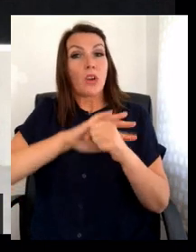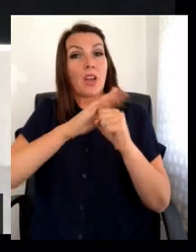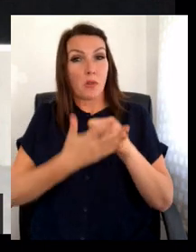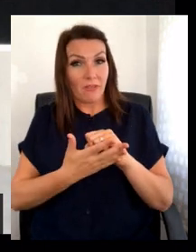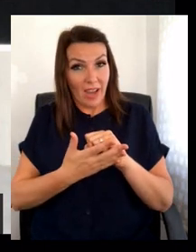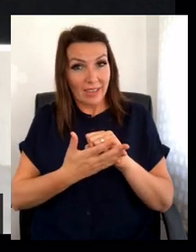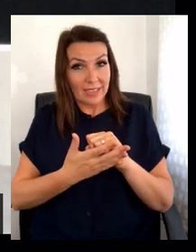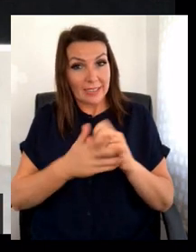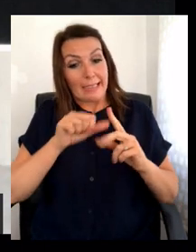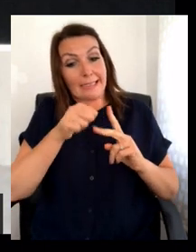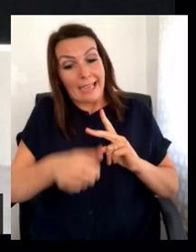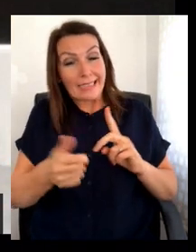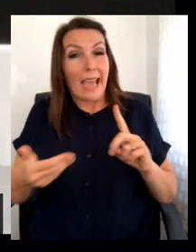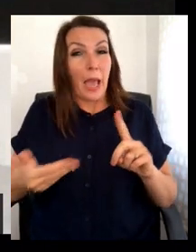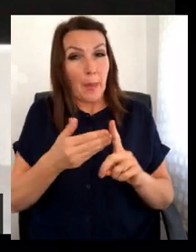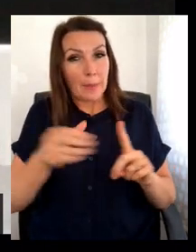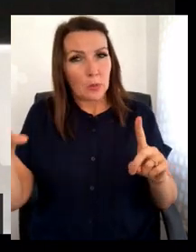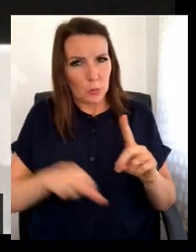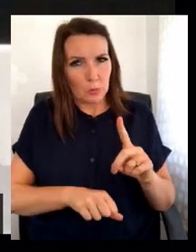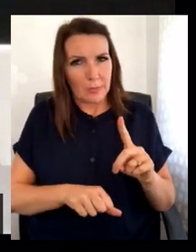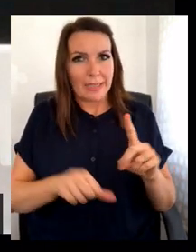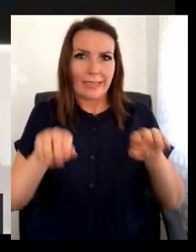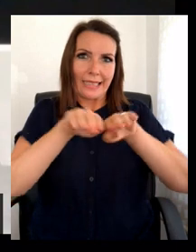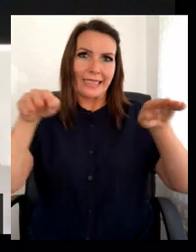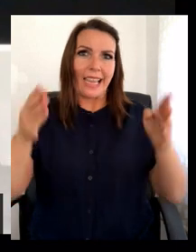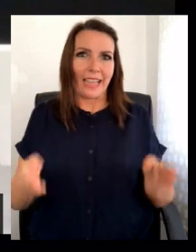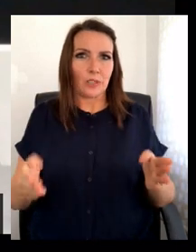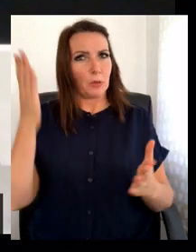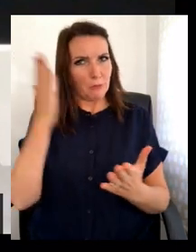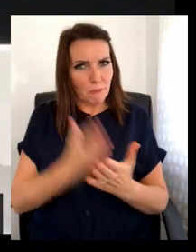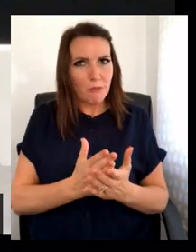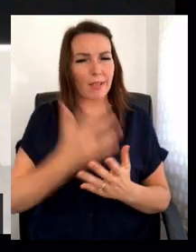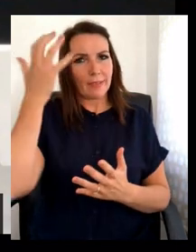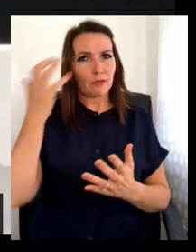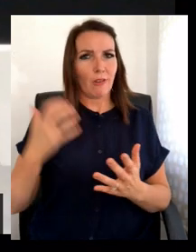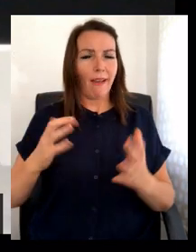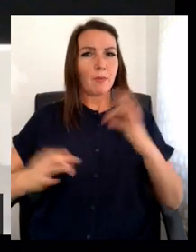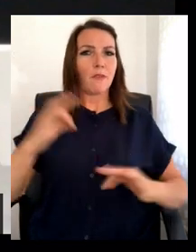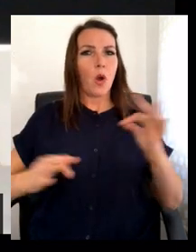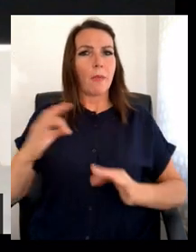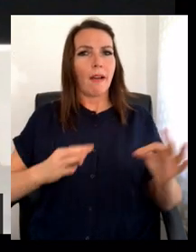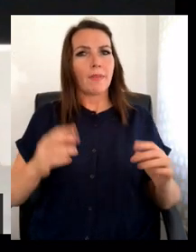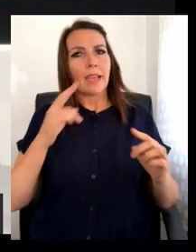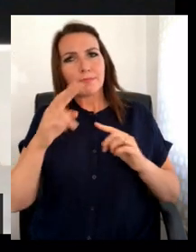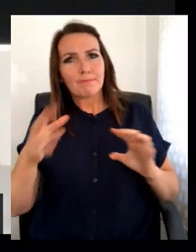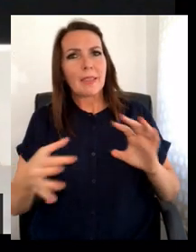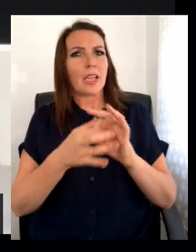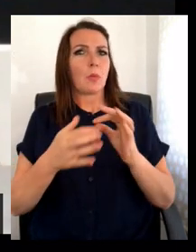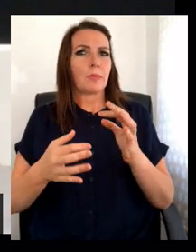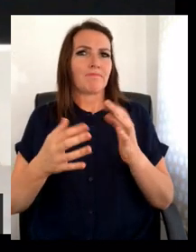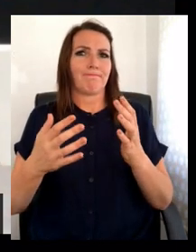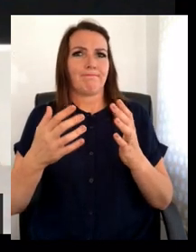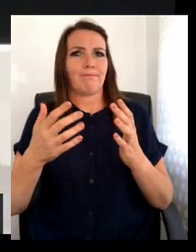was supposed to be working on stage with a real life drag performer and looking at deep fake technology and the politics and ethics behind